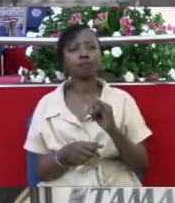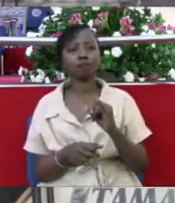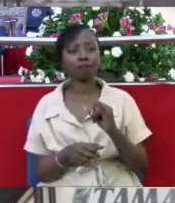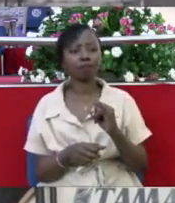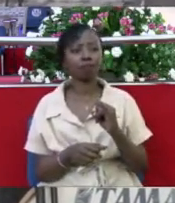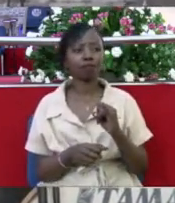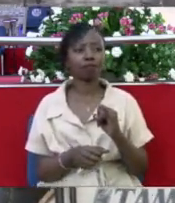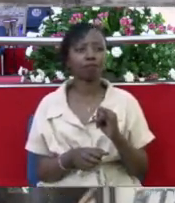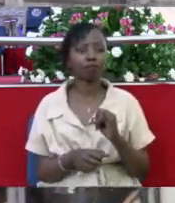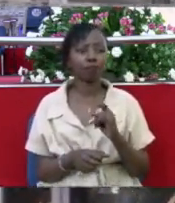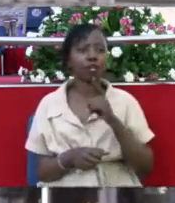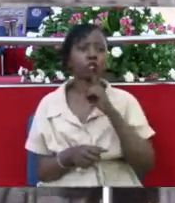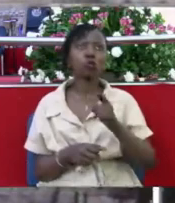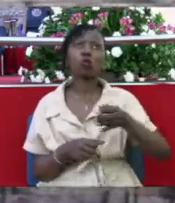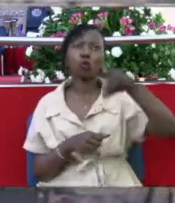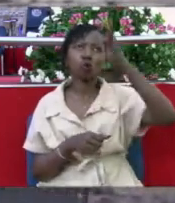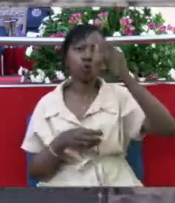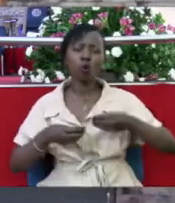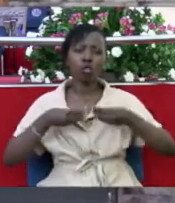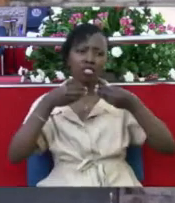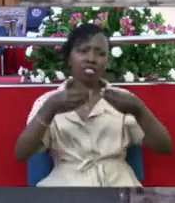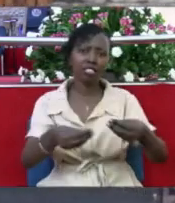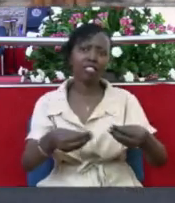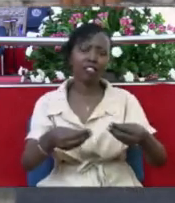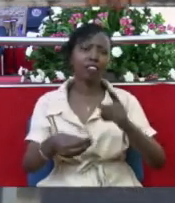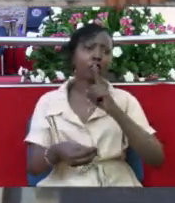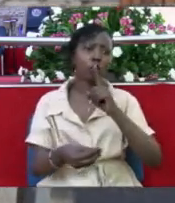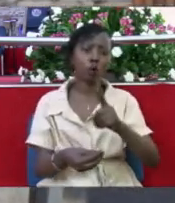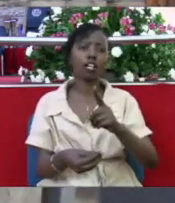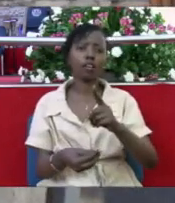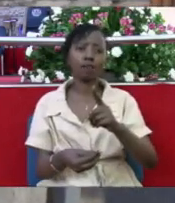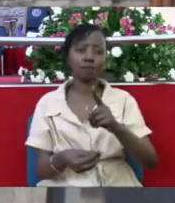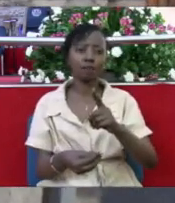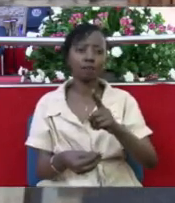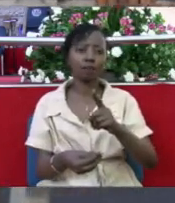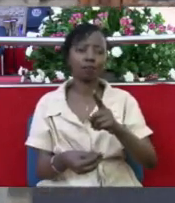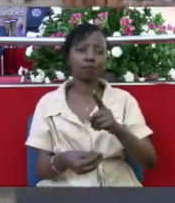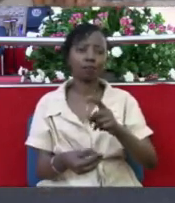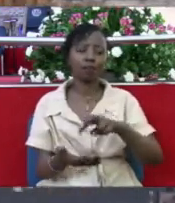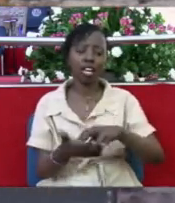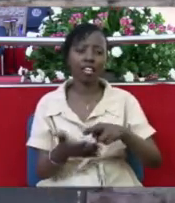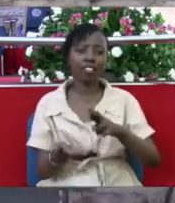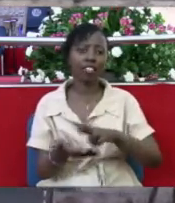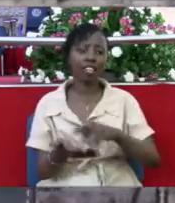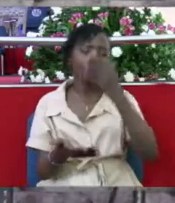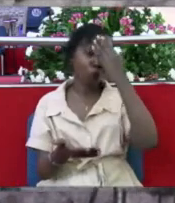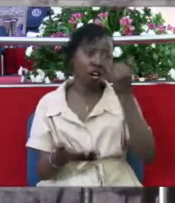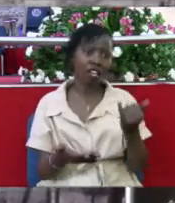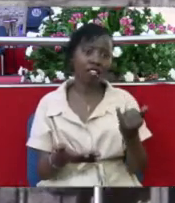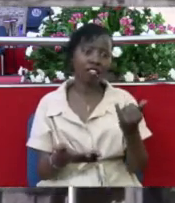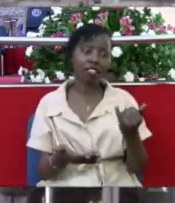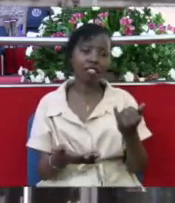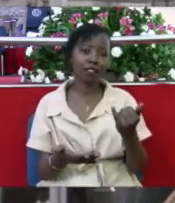nani. So God is giving the requirement. Sasa Mungu anawapatia mahitaji. And the reason he's giving the requirement, na kwa sababu